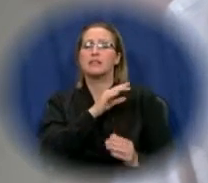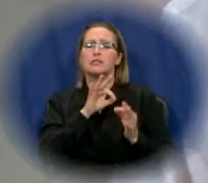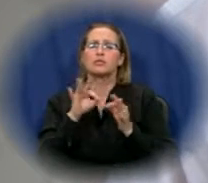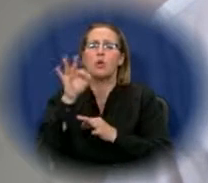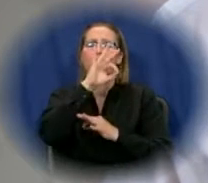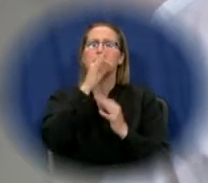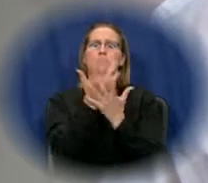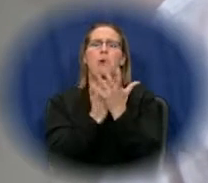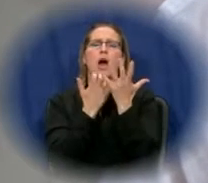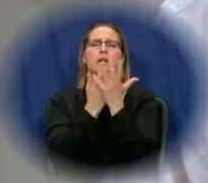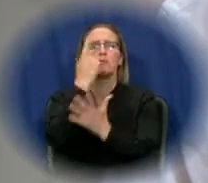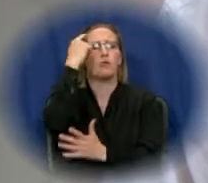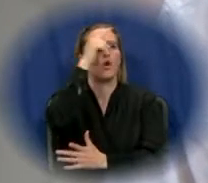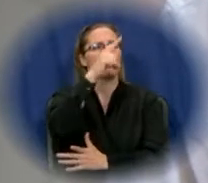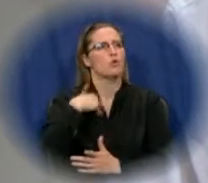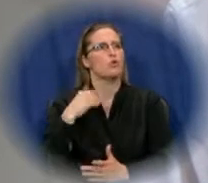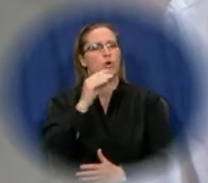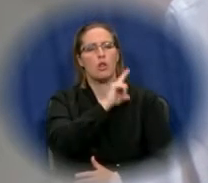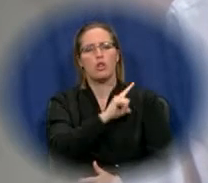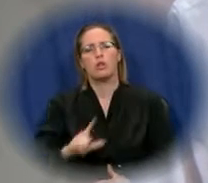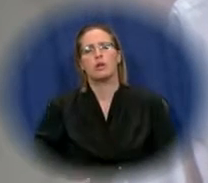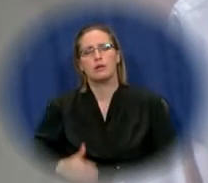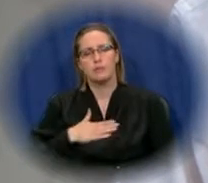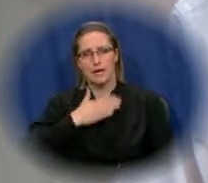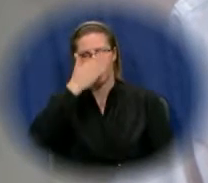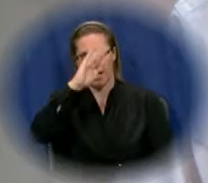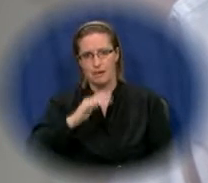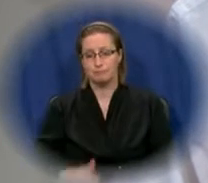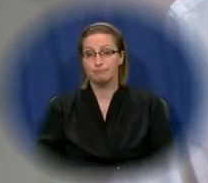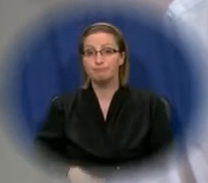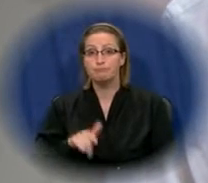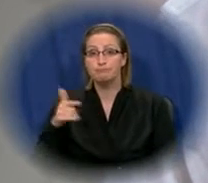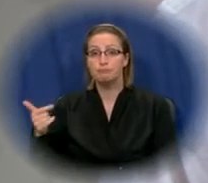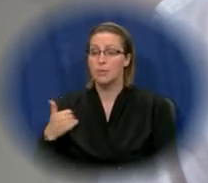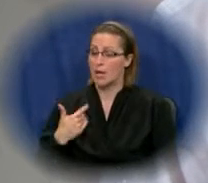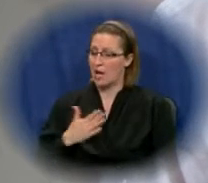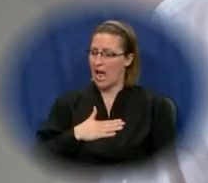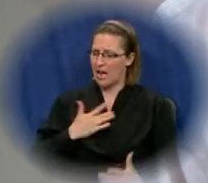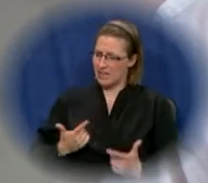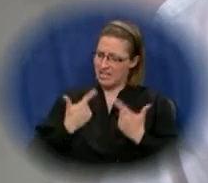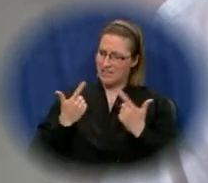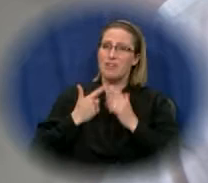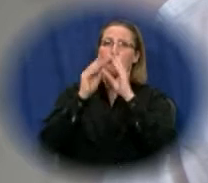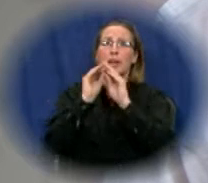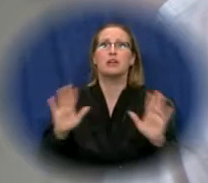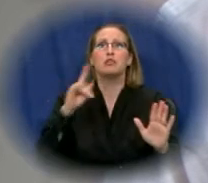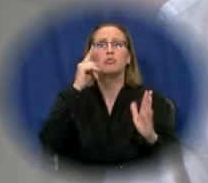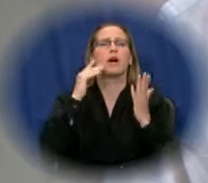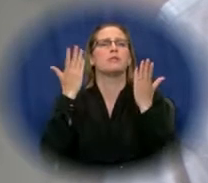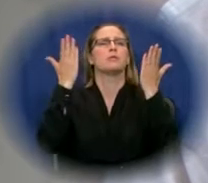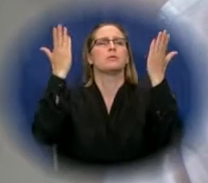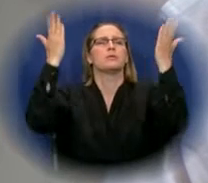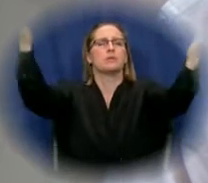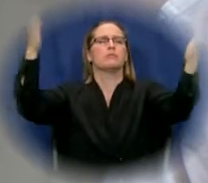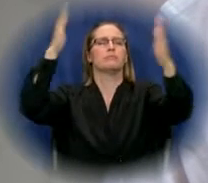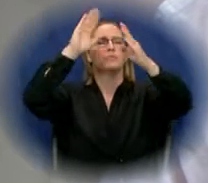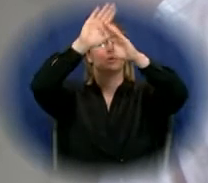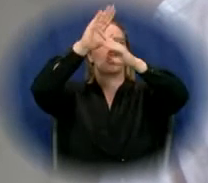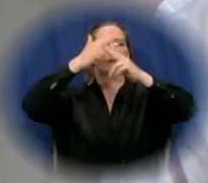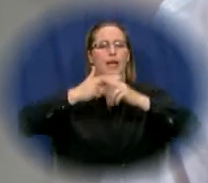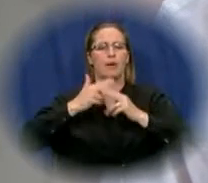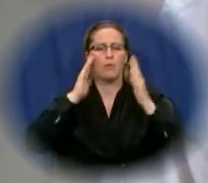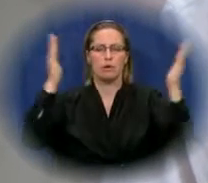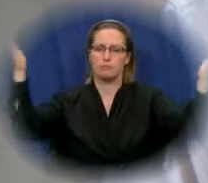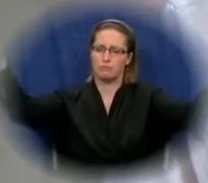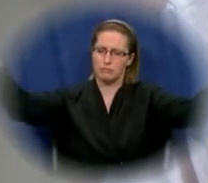My soul is thirsting for you, O Lord my God. Thus will I bless you while I live. Lifting up my hands, I will call upon your name.